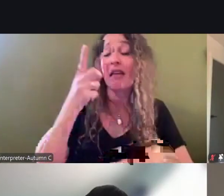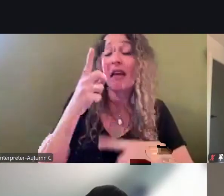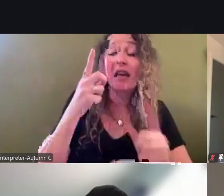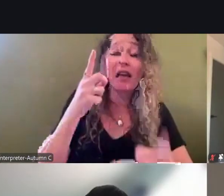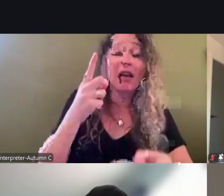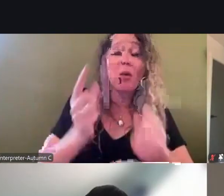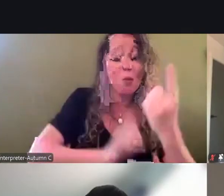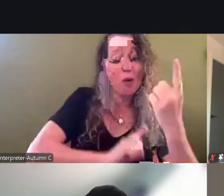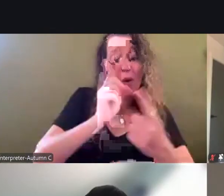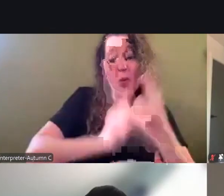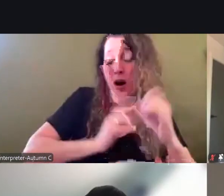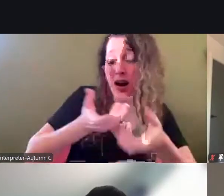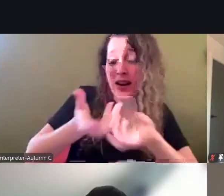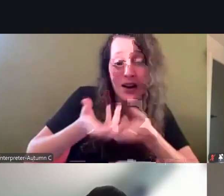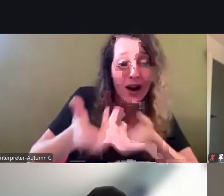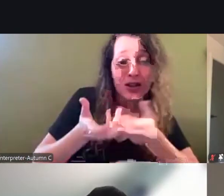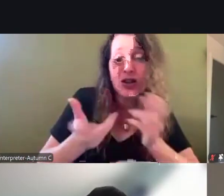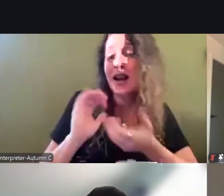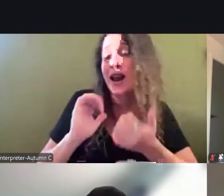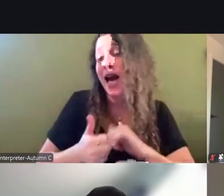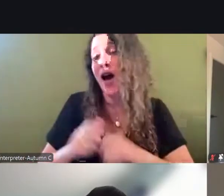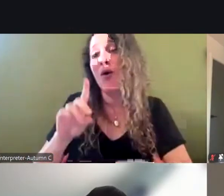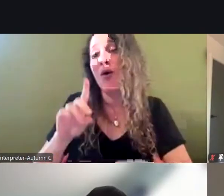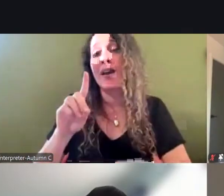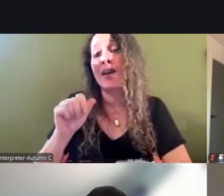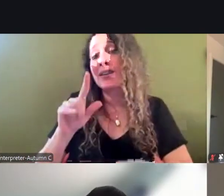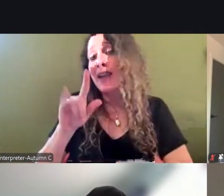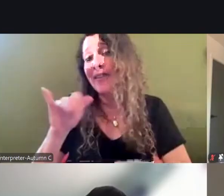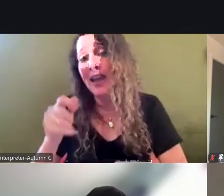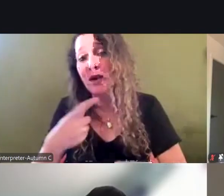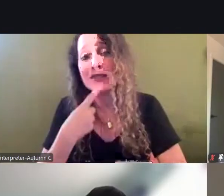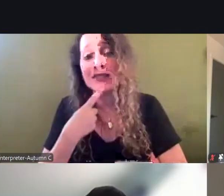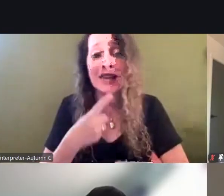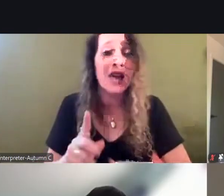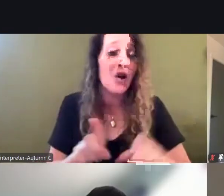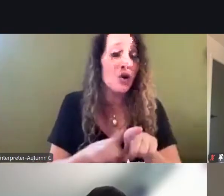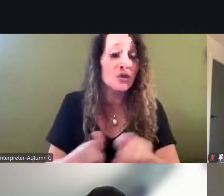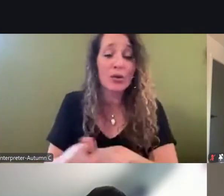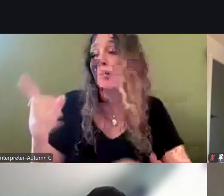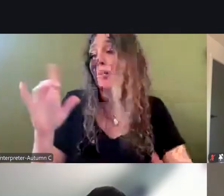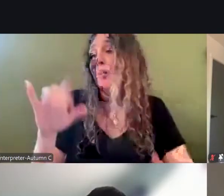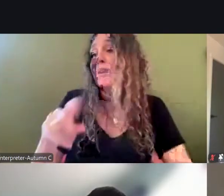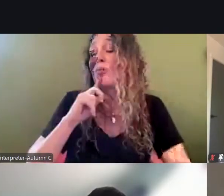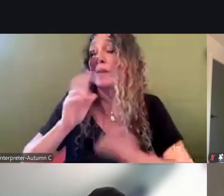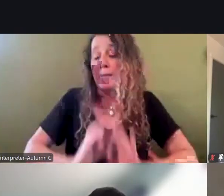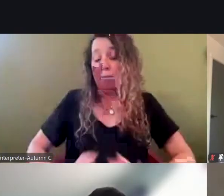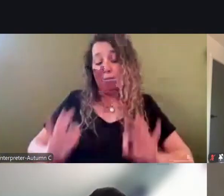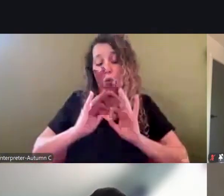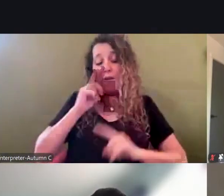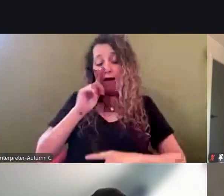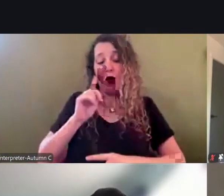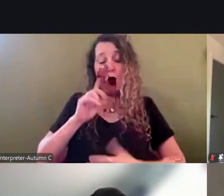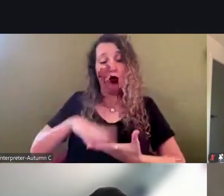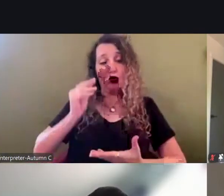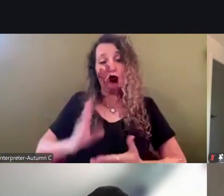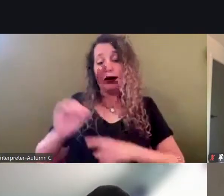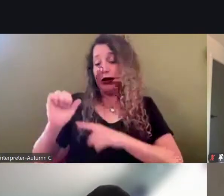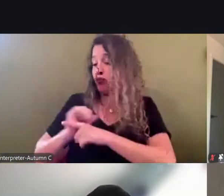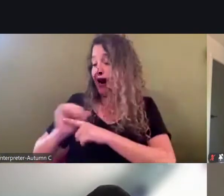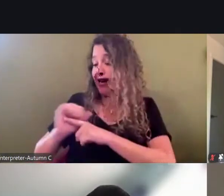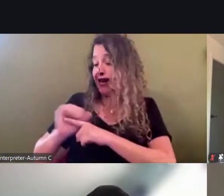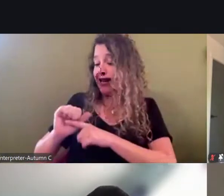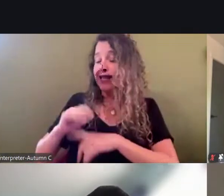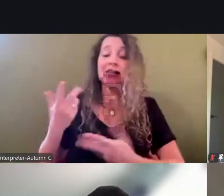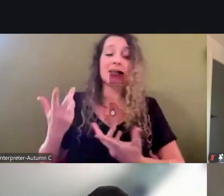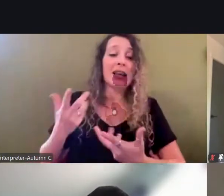like one-on-one interactions, kind of how Dahlia was saying also. And I think it actually can be very meaningful to students, trainees, but even current